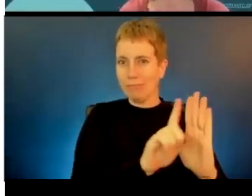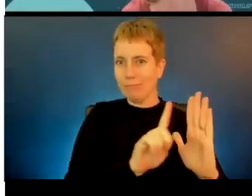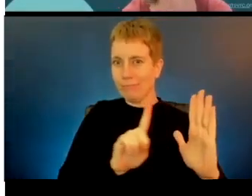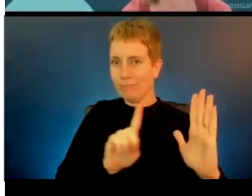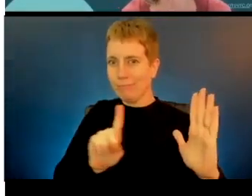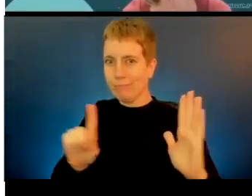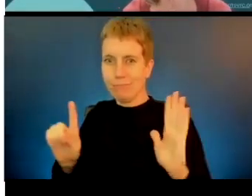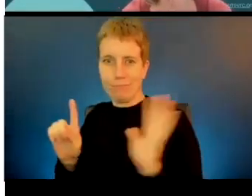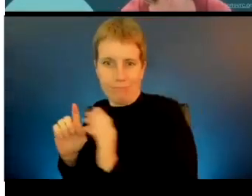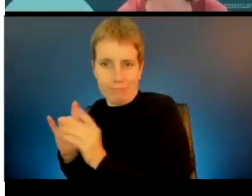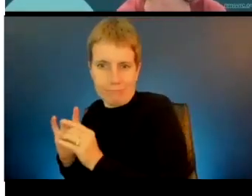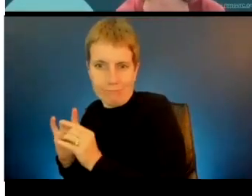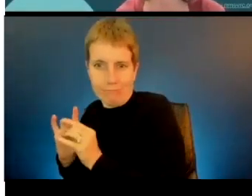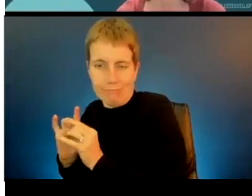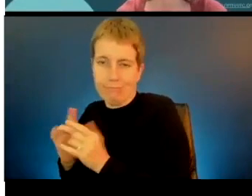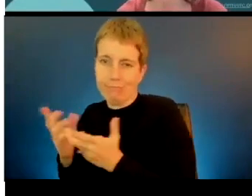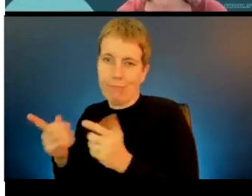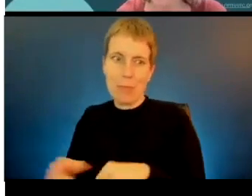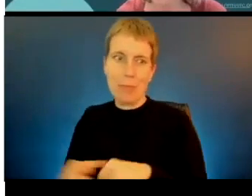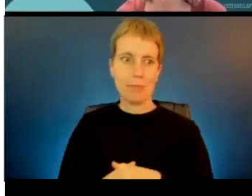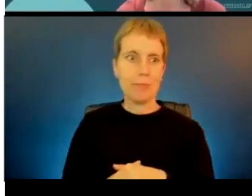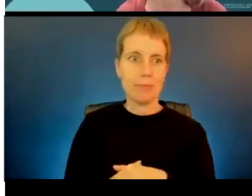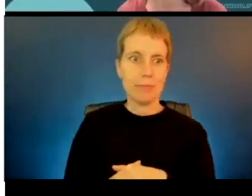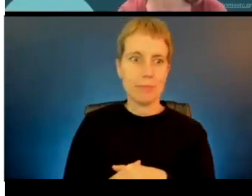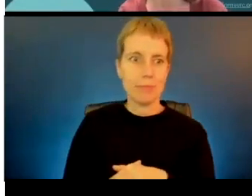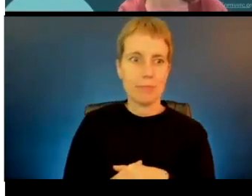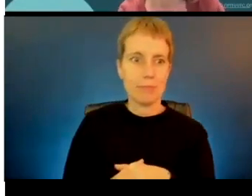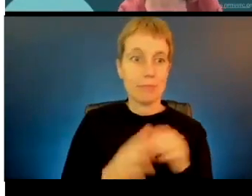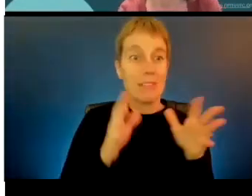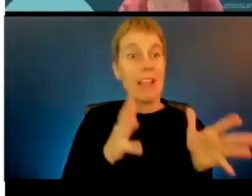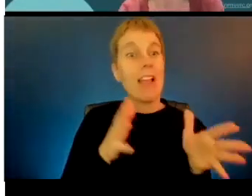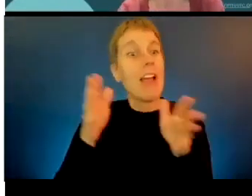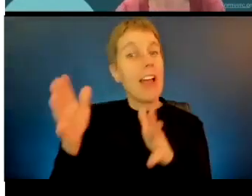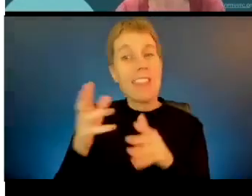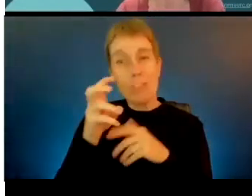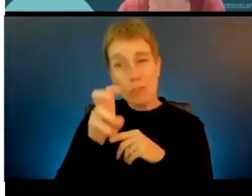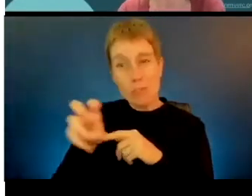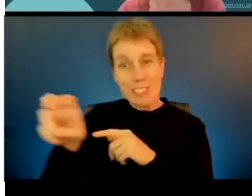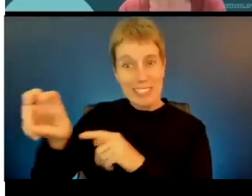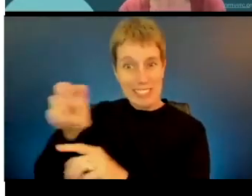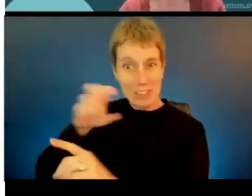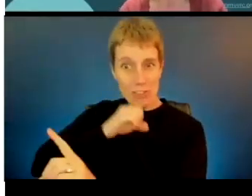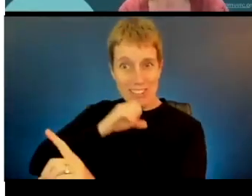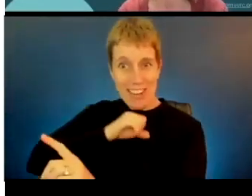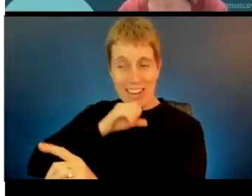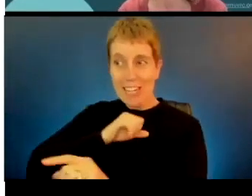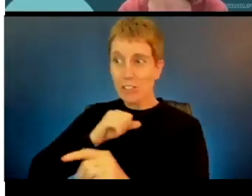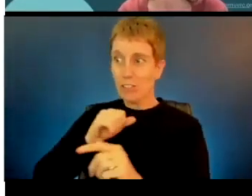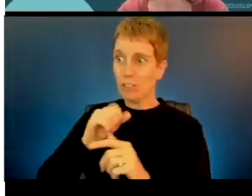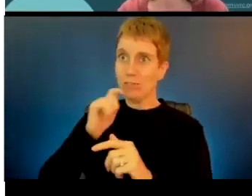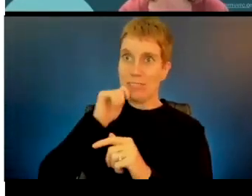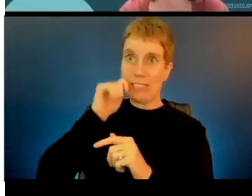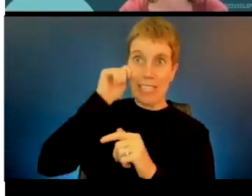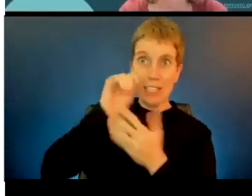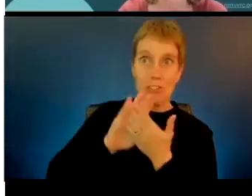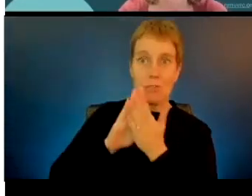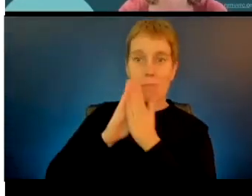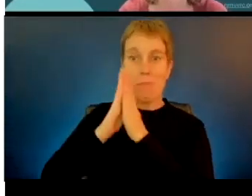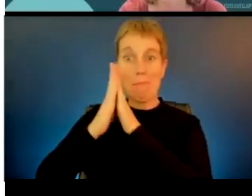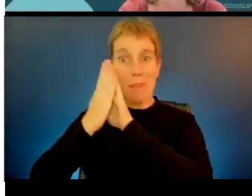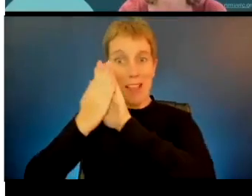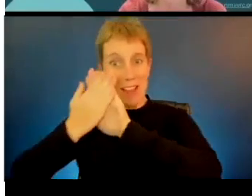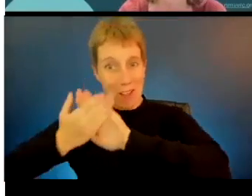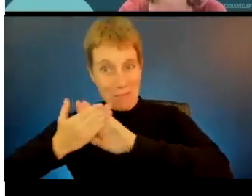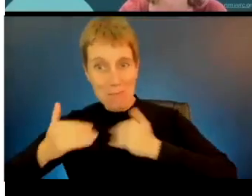in, kind of thinking about those transition age youth, going from adolescence to young adulthood. Again, some of the similarities, right? A lot